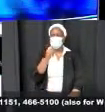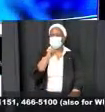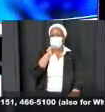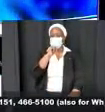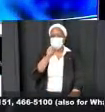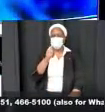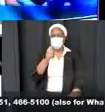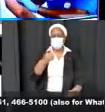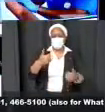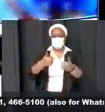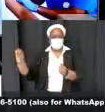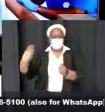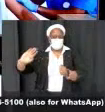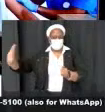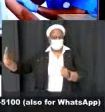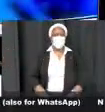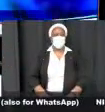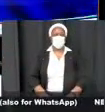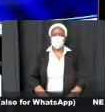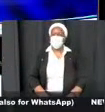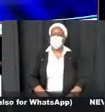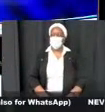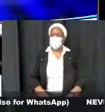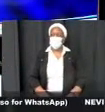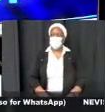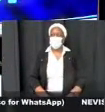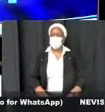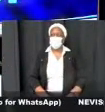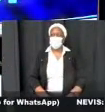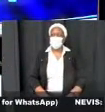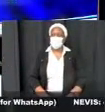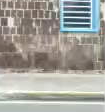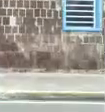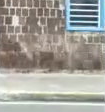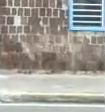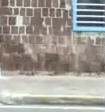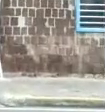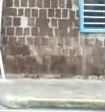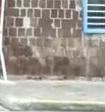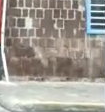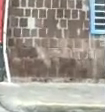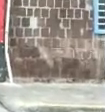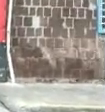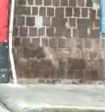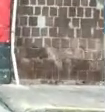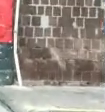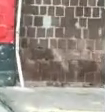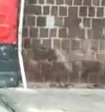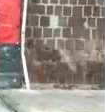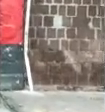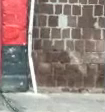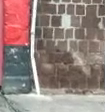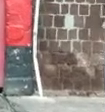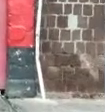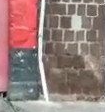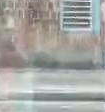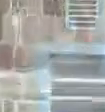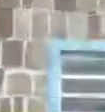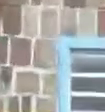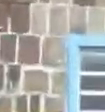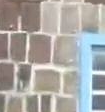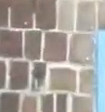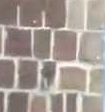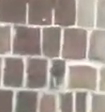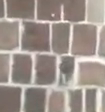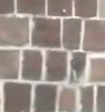were tested between June 9 and 29, and 3 on July 1. The Permanent Secretary said a recently constructed